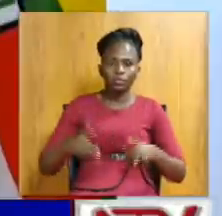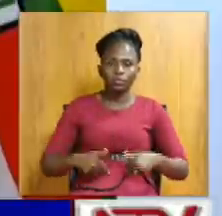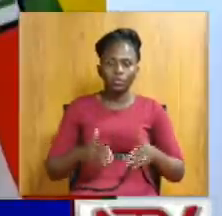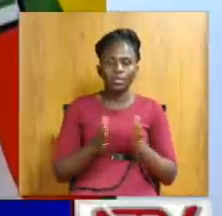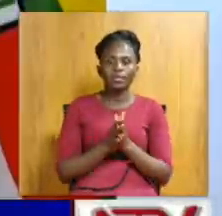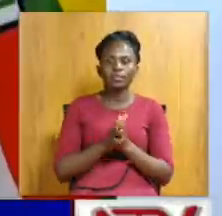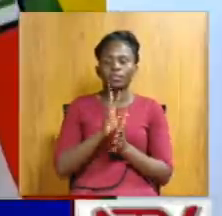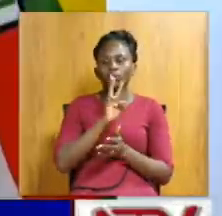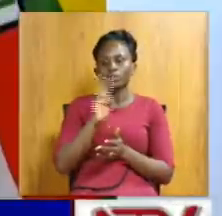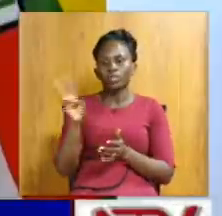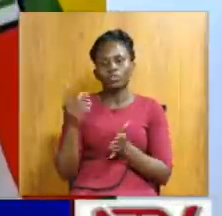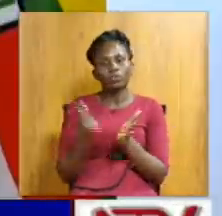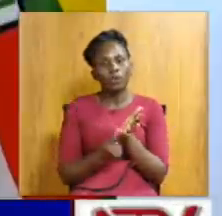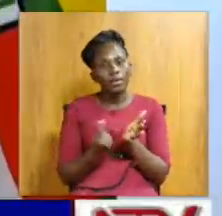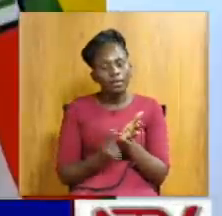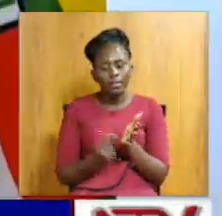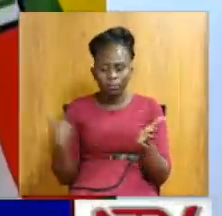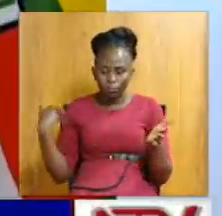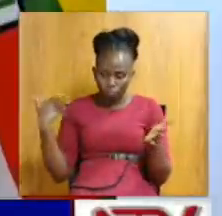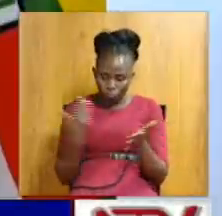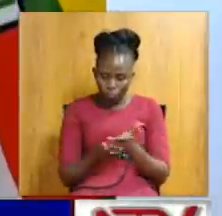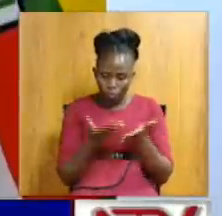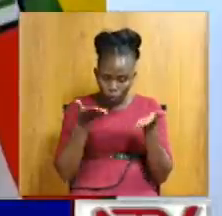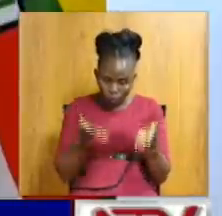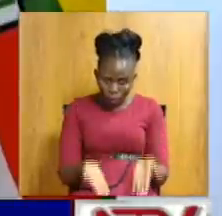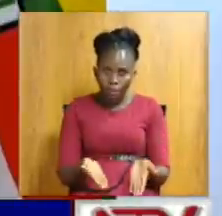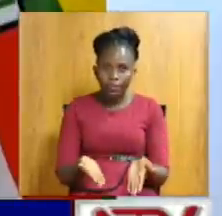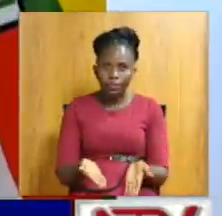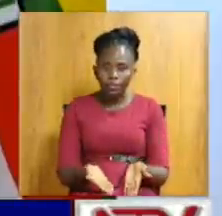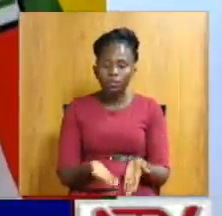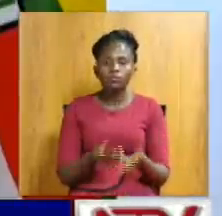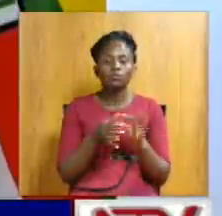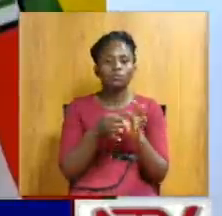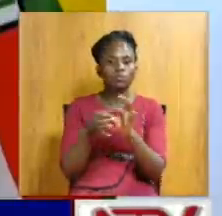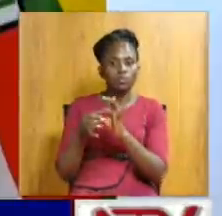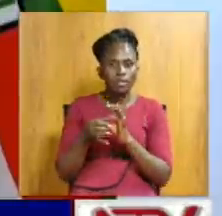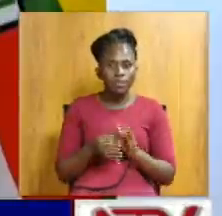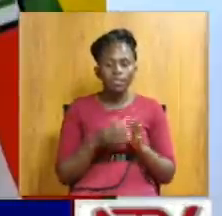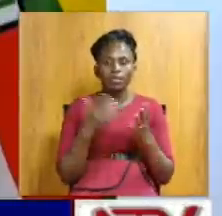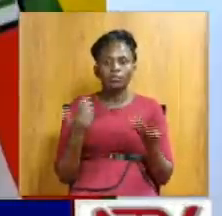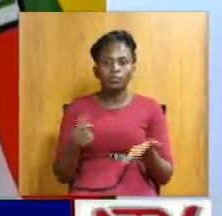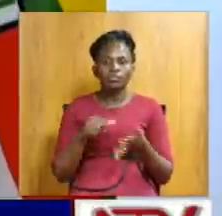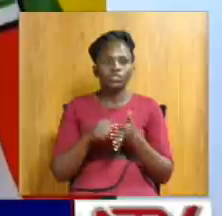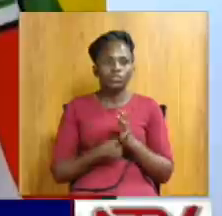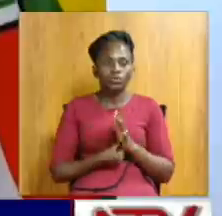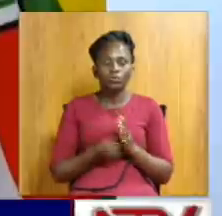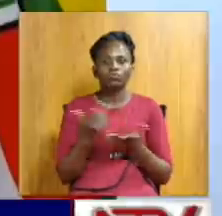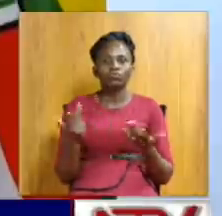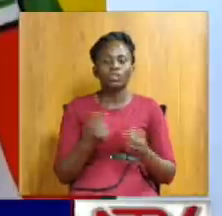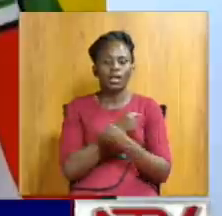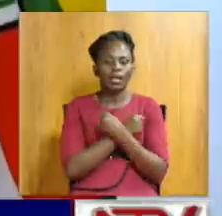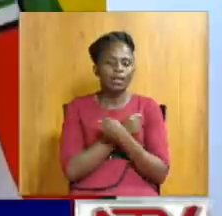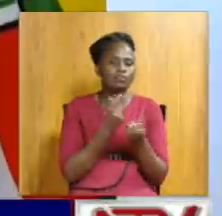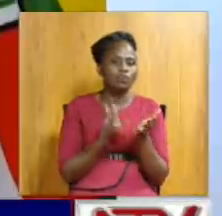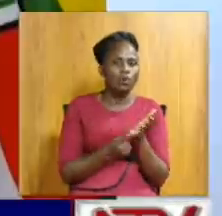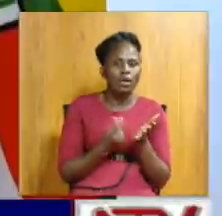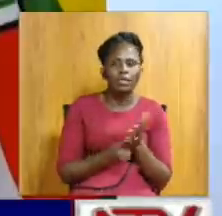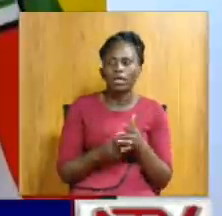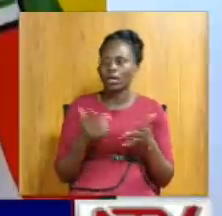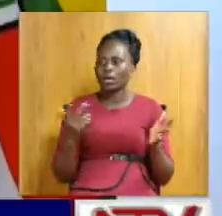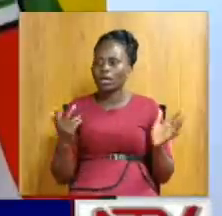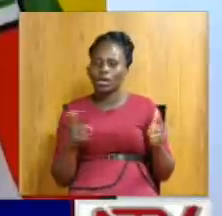Uganda, up to today, uniting around the principles of patriotism, love Uganda, Moyogwa